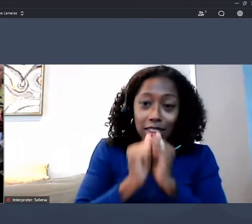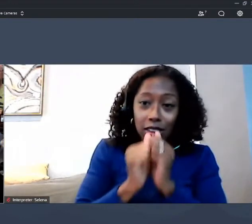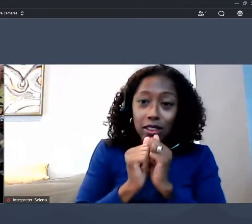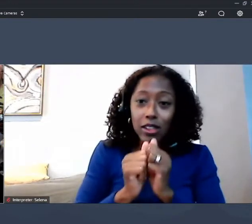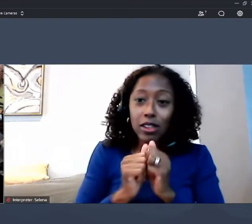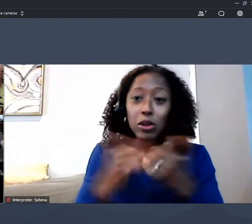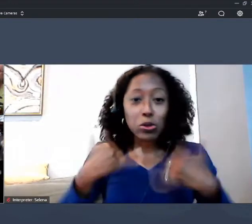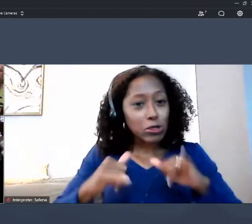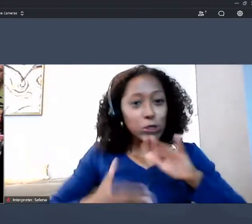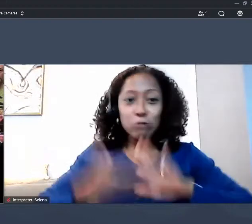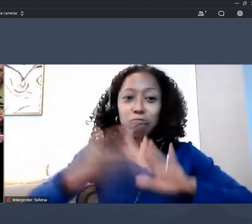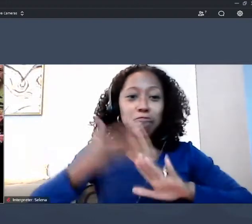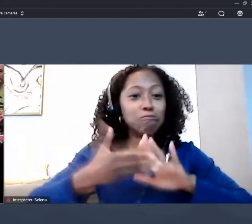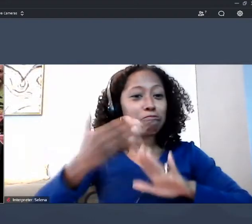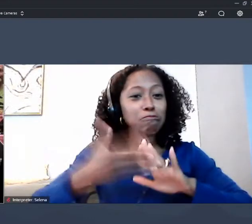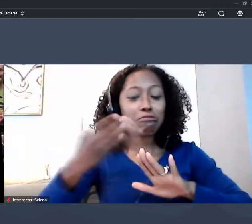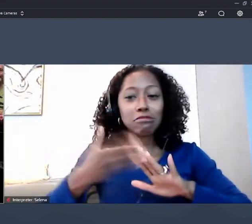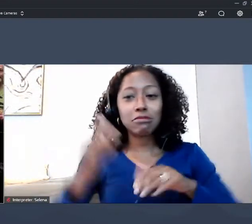it.